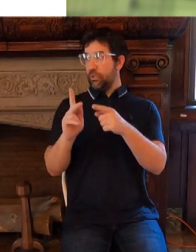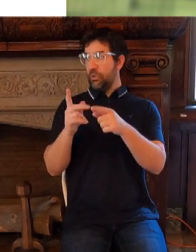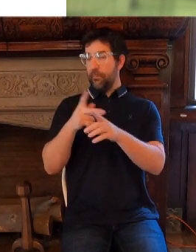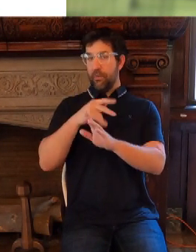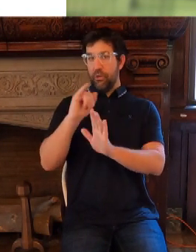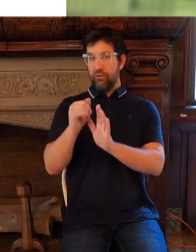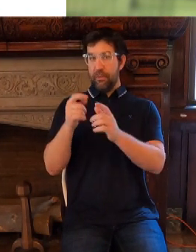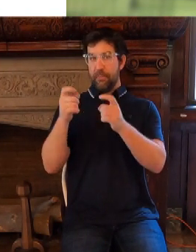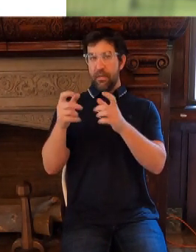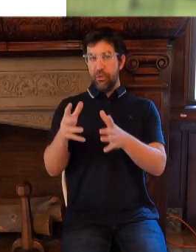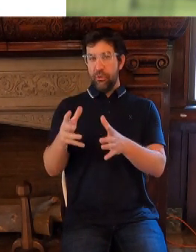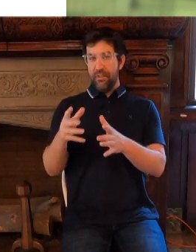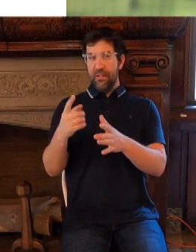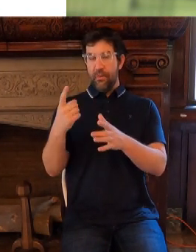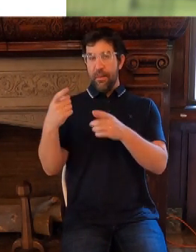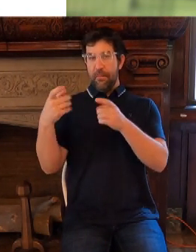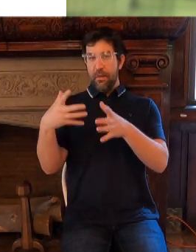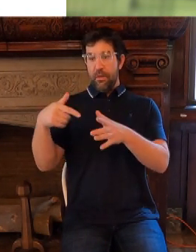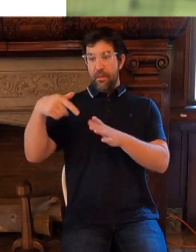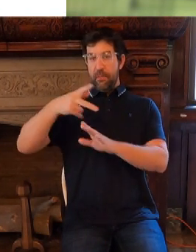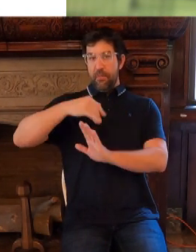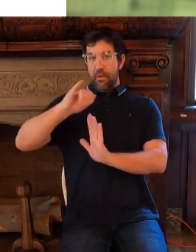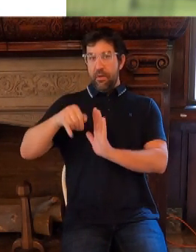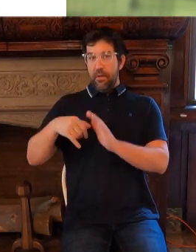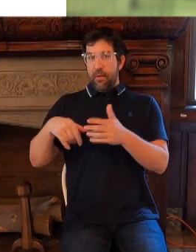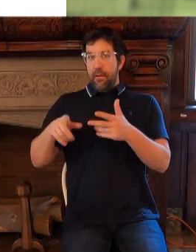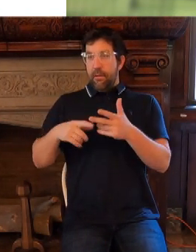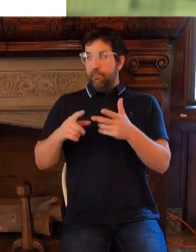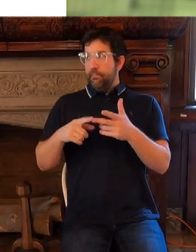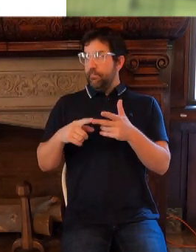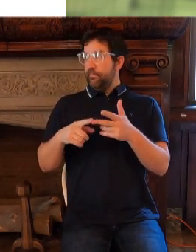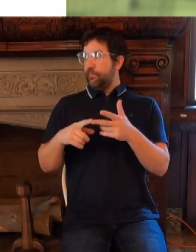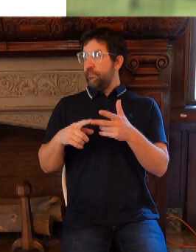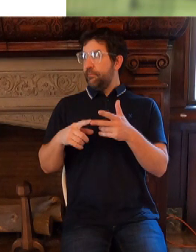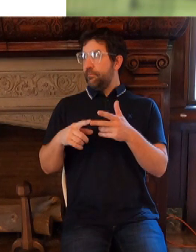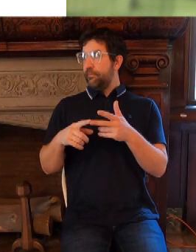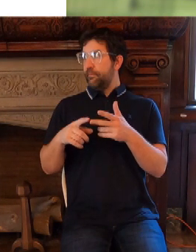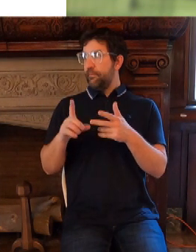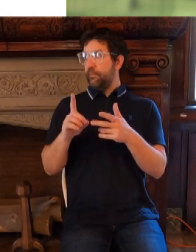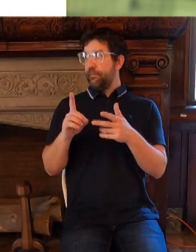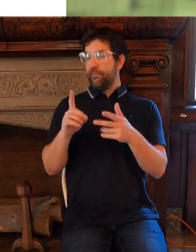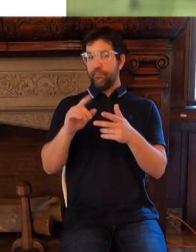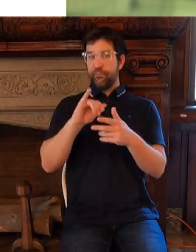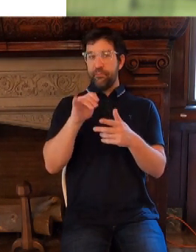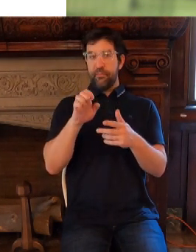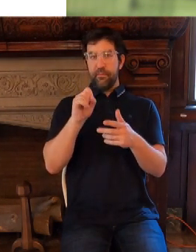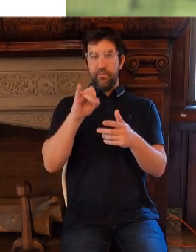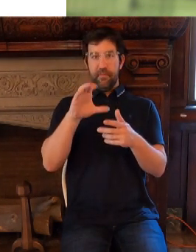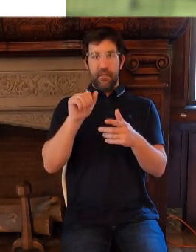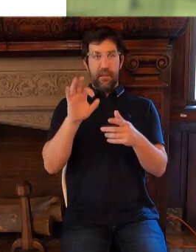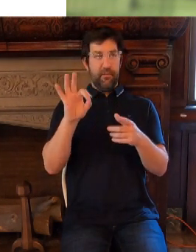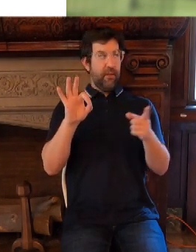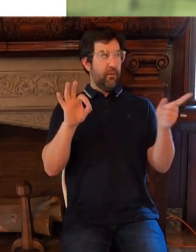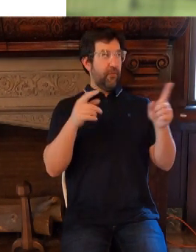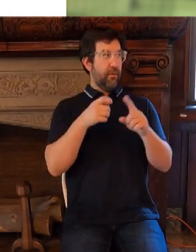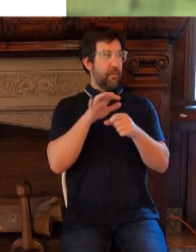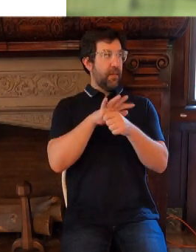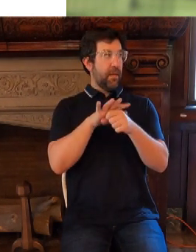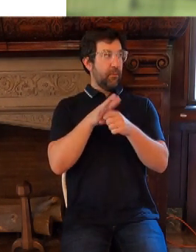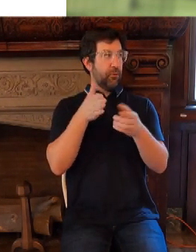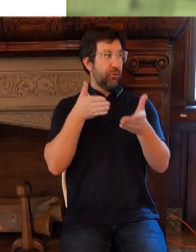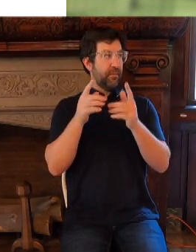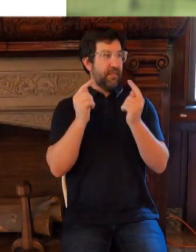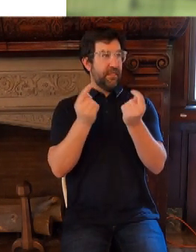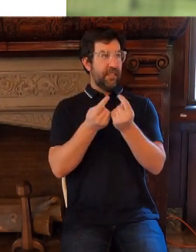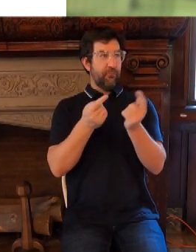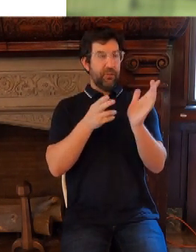project managers and the manager for this project at Mobility and Infrastructure. Jessica Farrell from our neighborhood services team, who signed